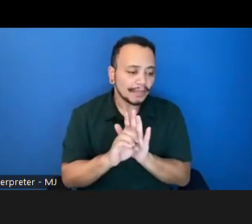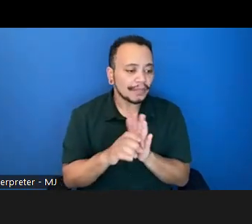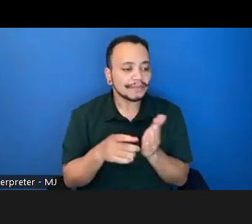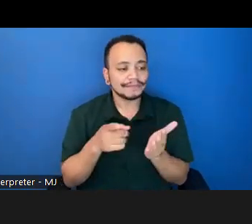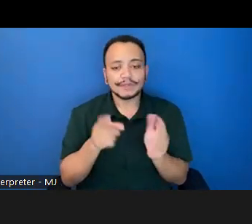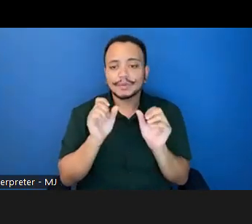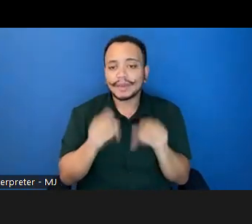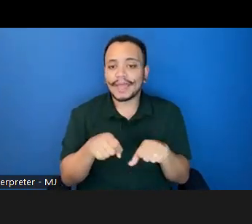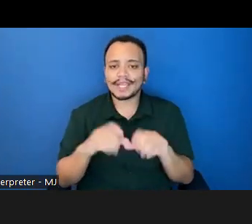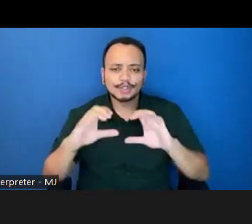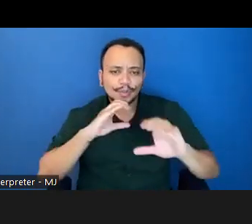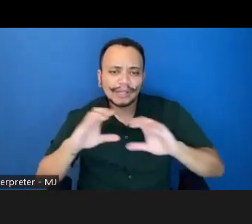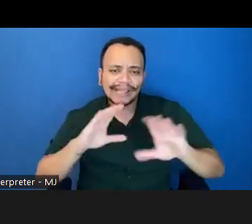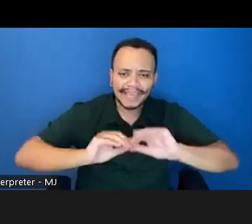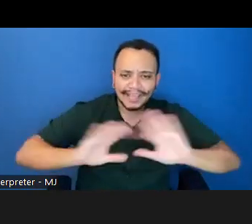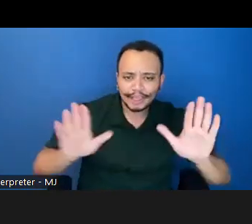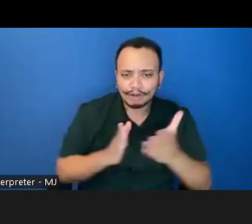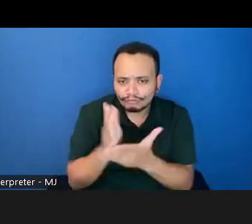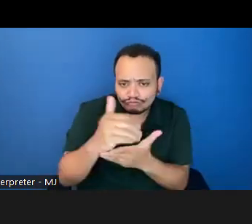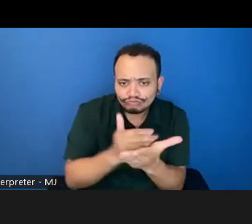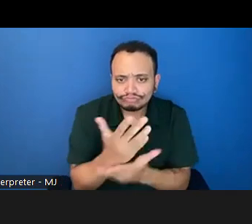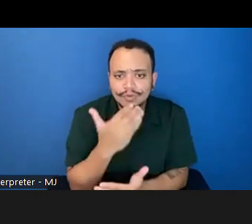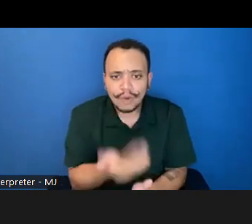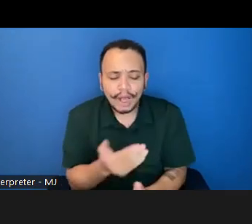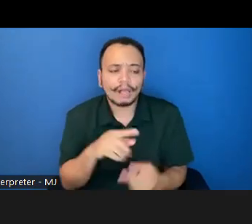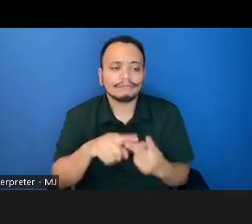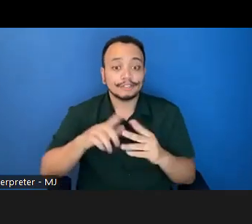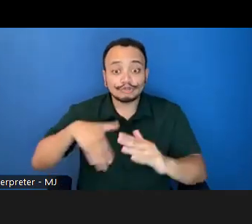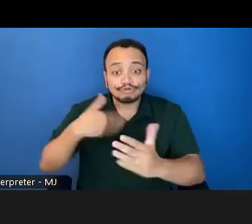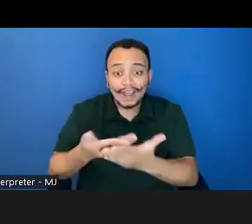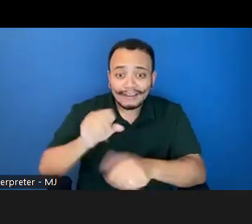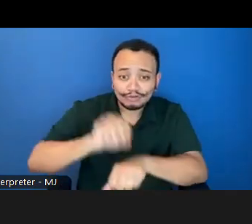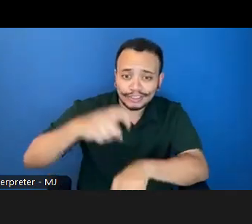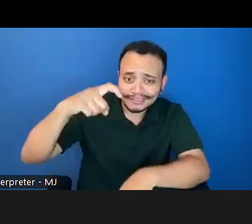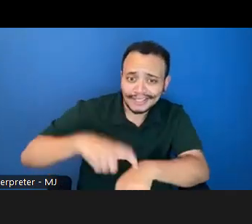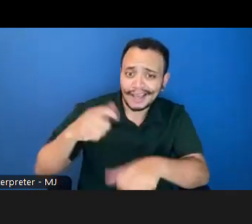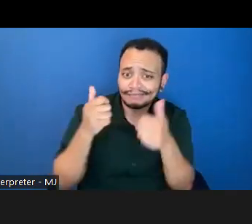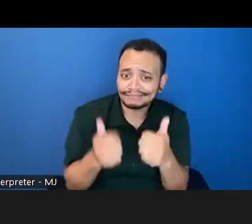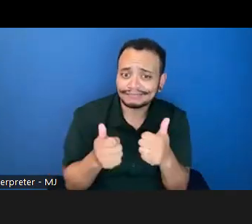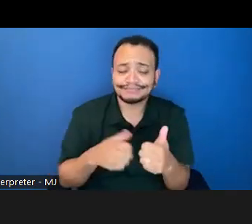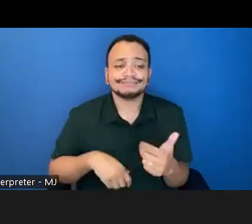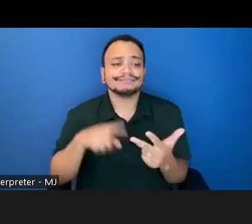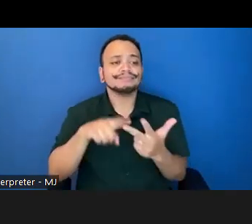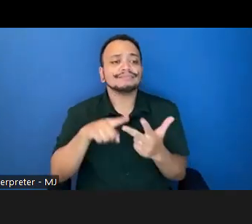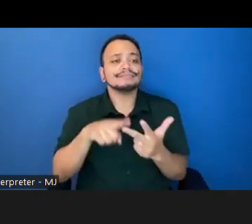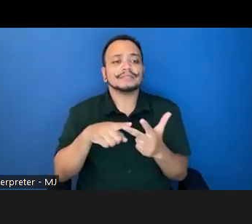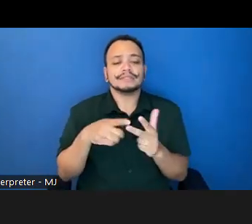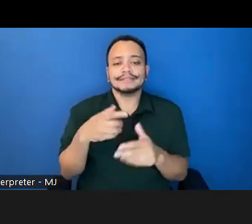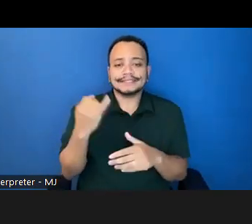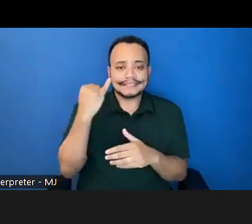to communicate well, starting work on time, following through on